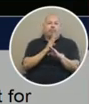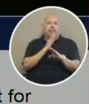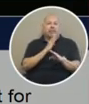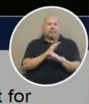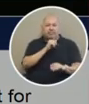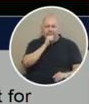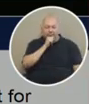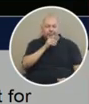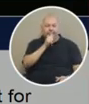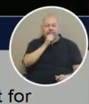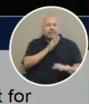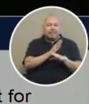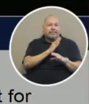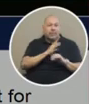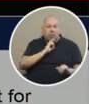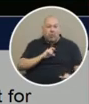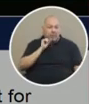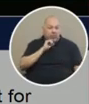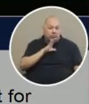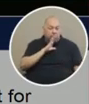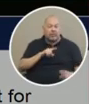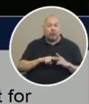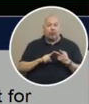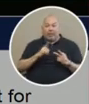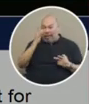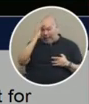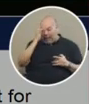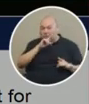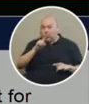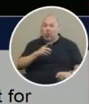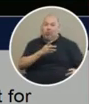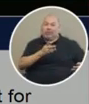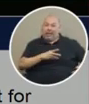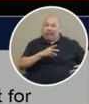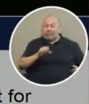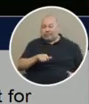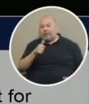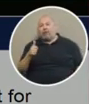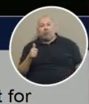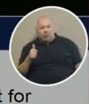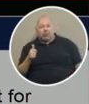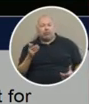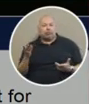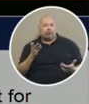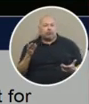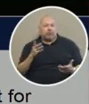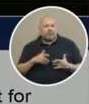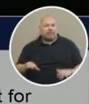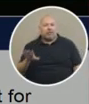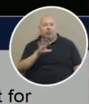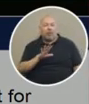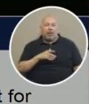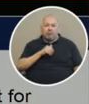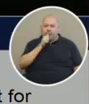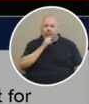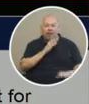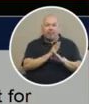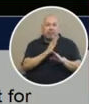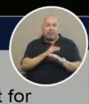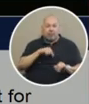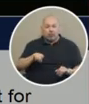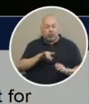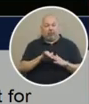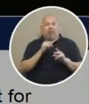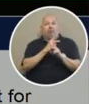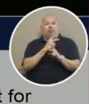busing systems that transport the elderly or the ill to get dialysis or other services around town. We have to make sure they